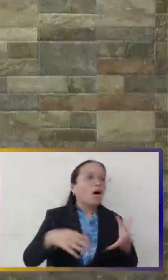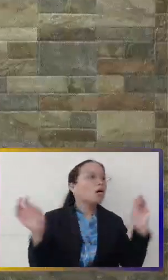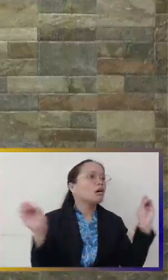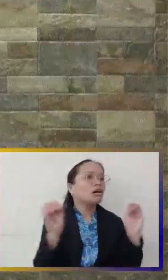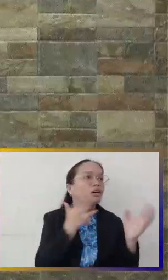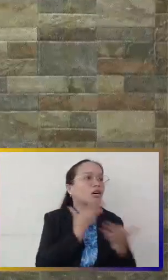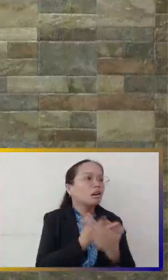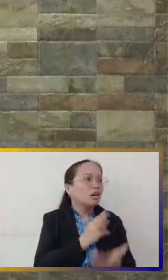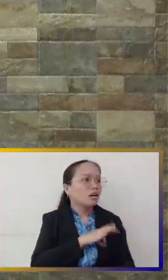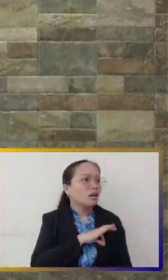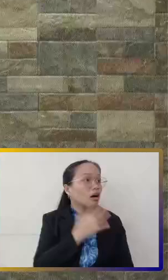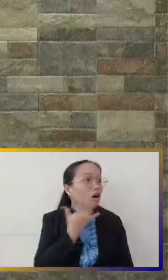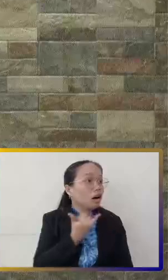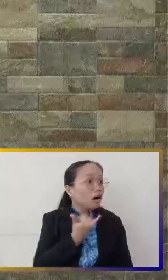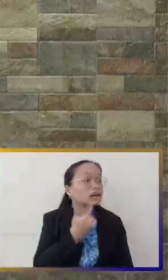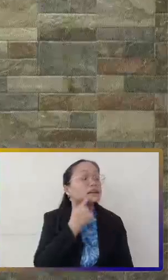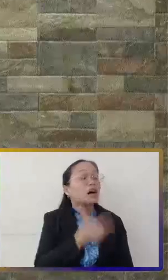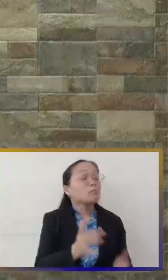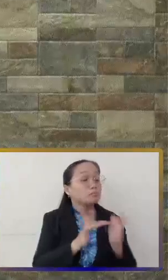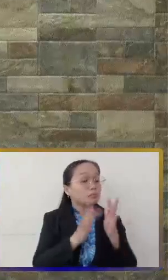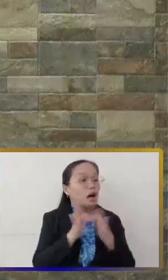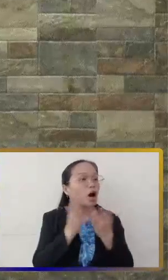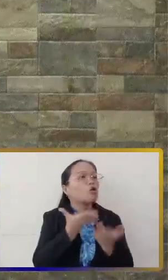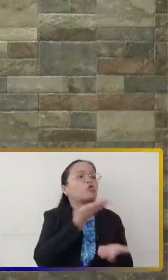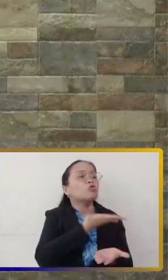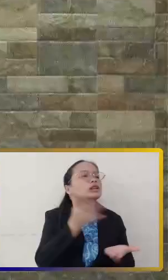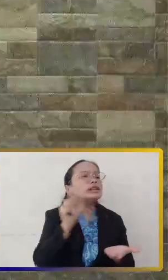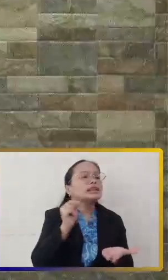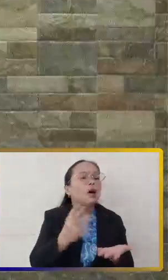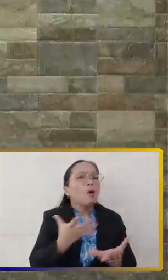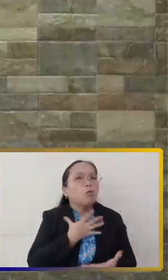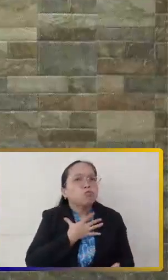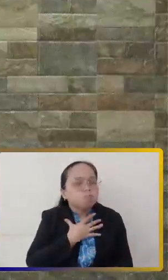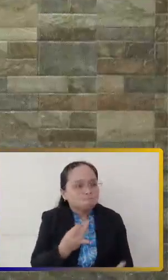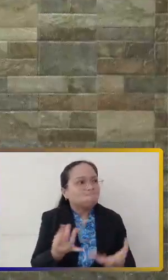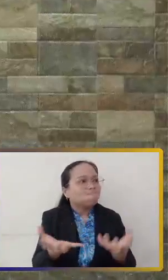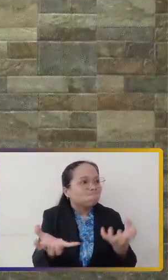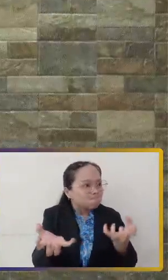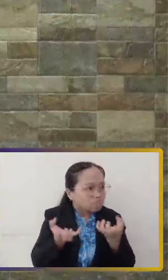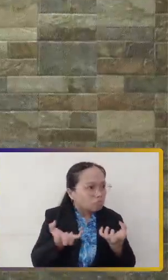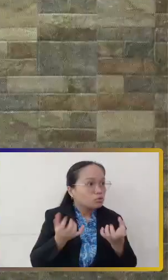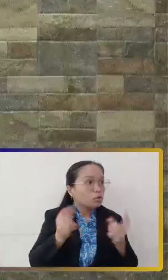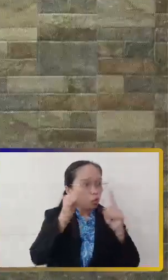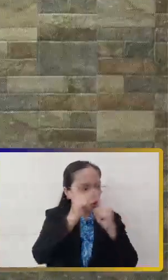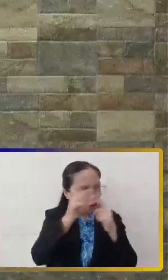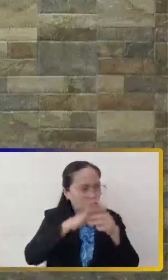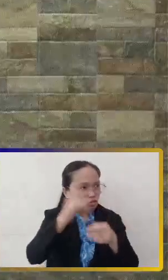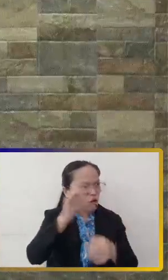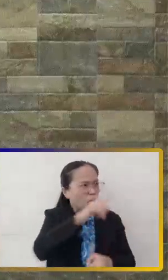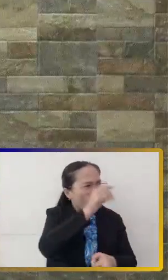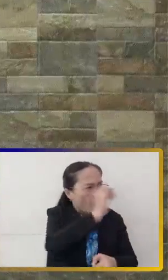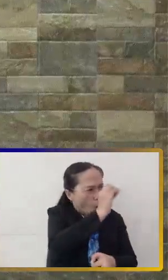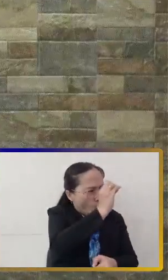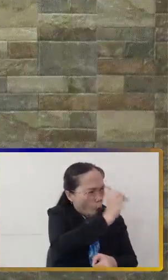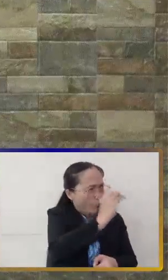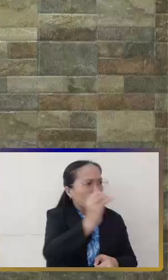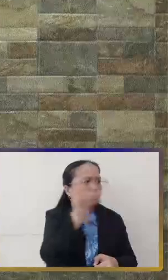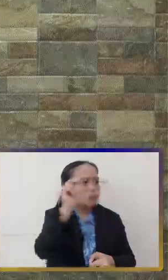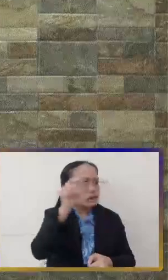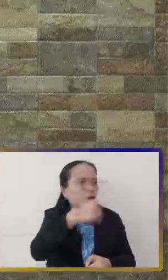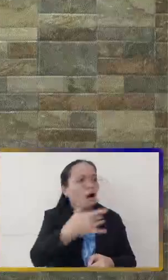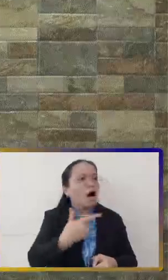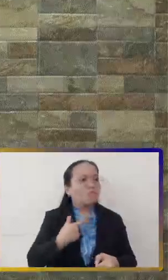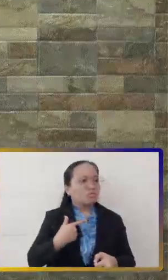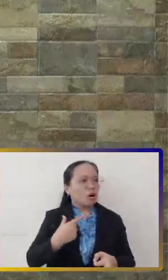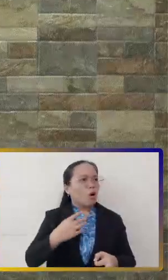to desire the what? Sensor milk. Which is the Word of God. True milk.